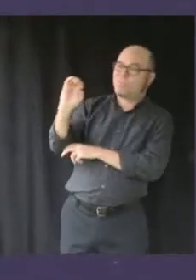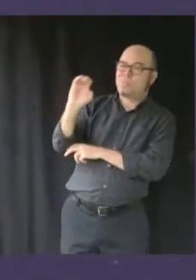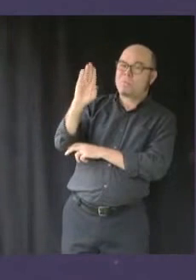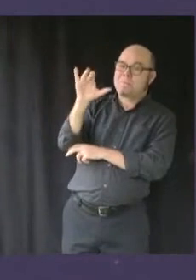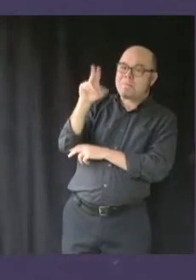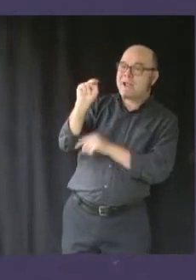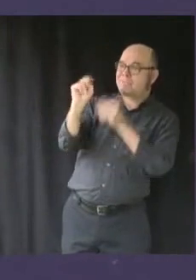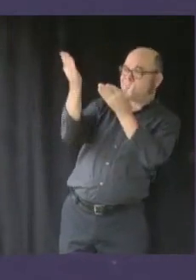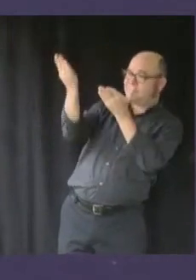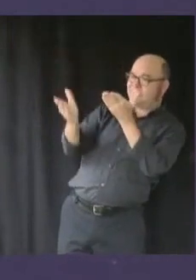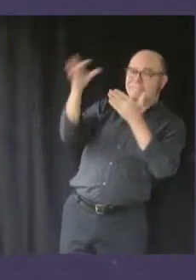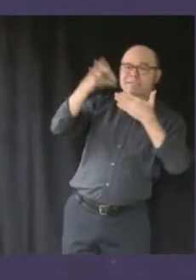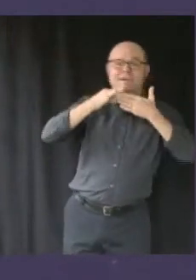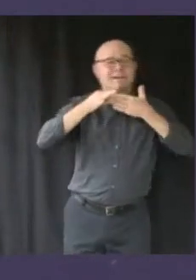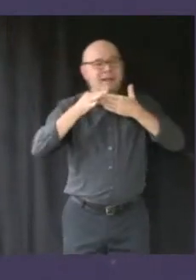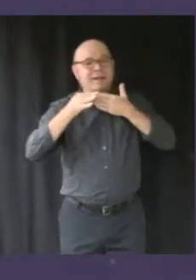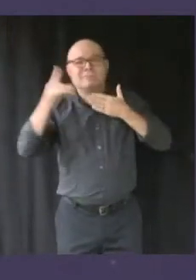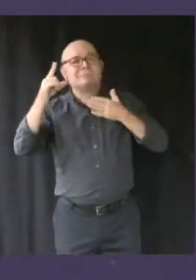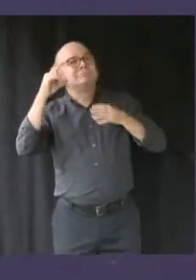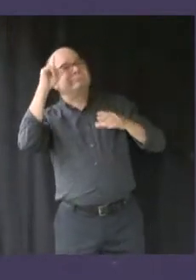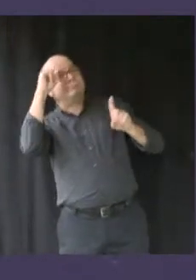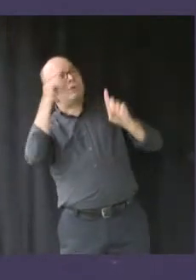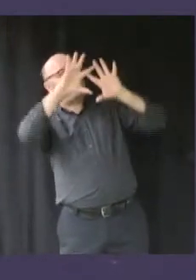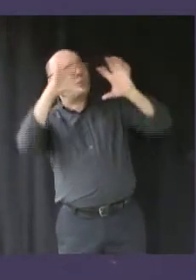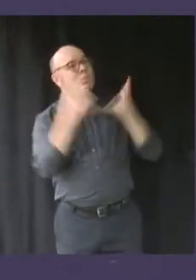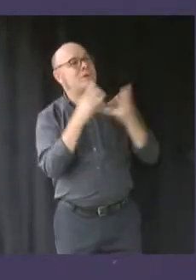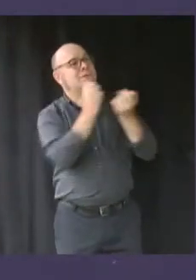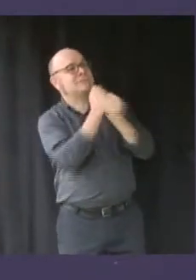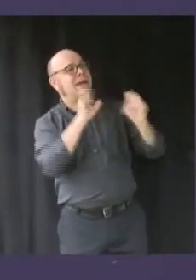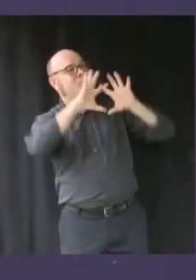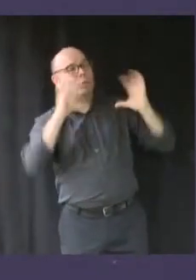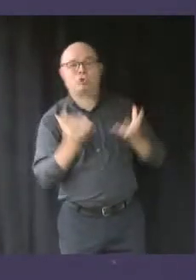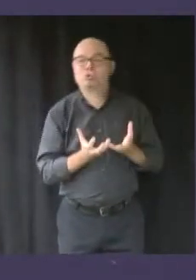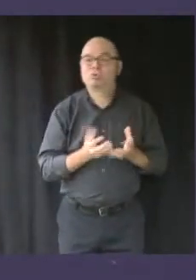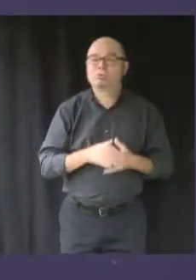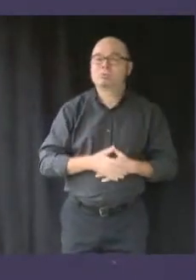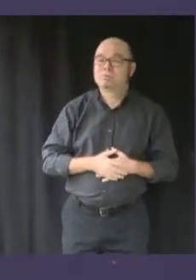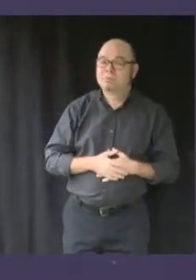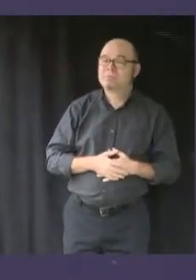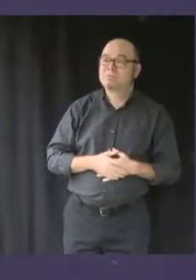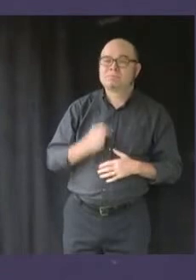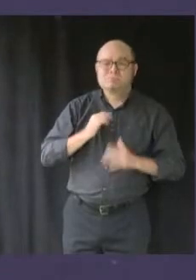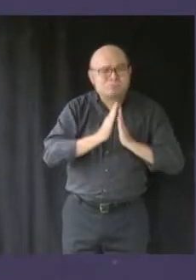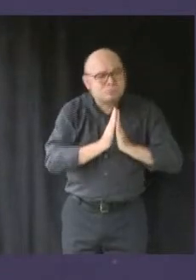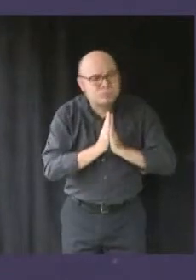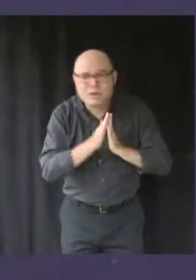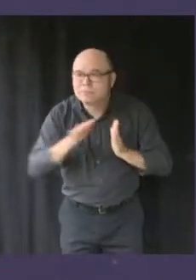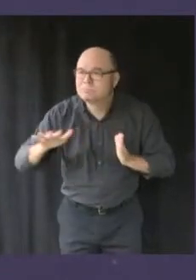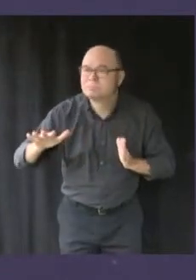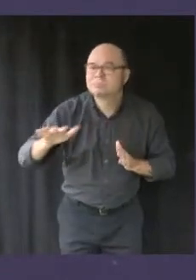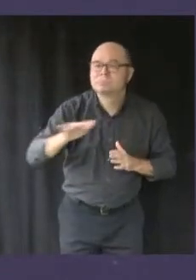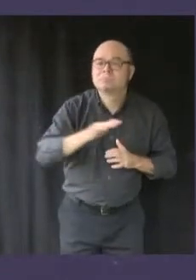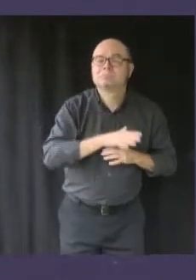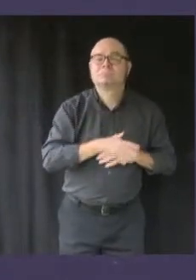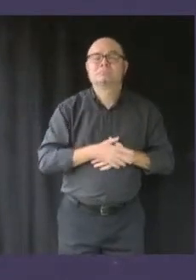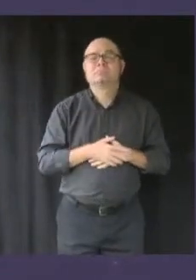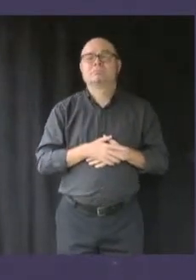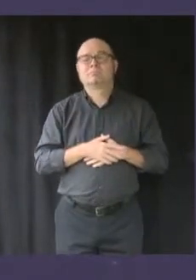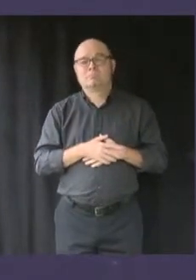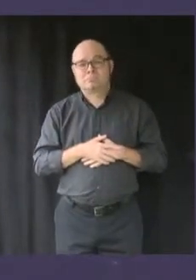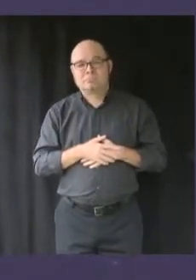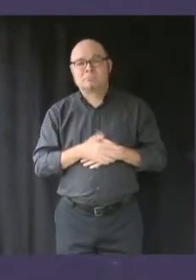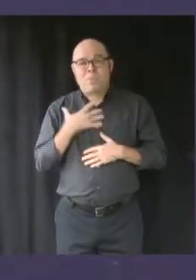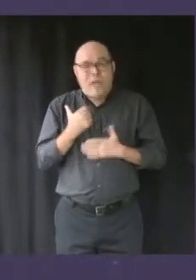world. We pray that his lofty vision causes all children to live in